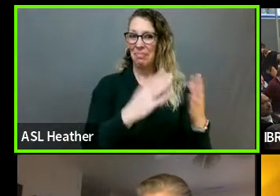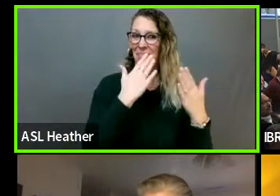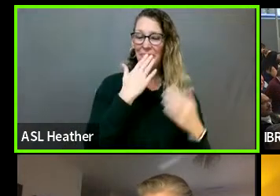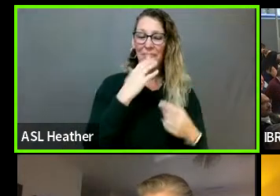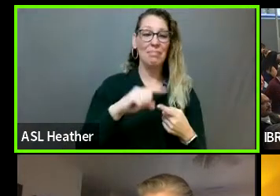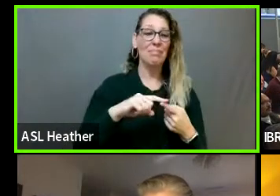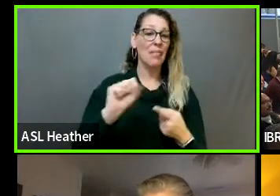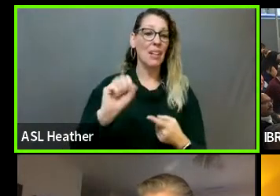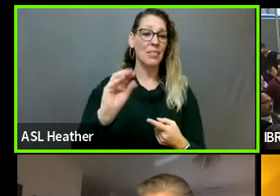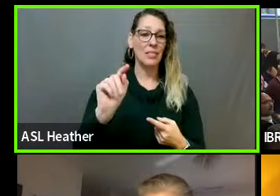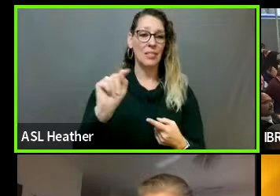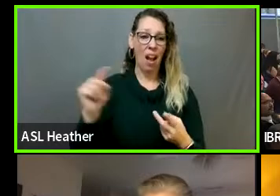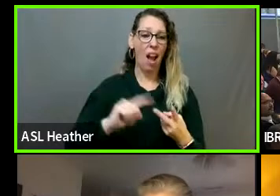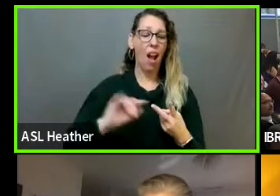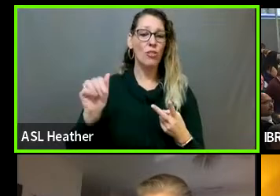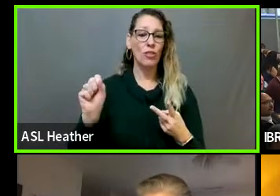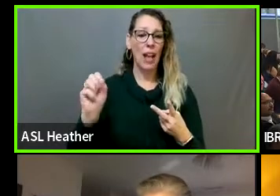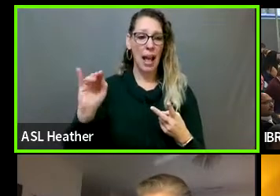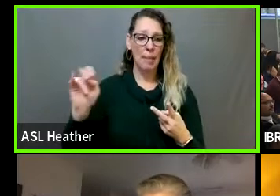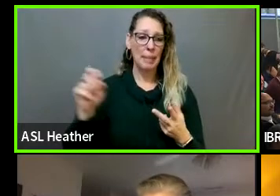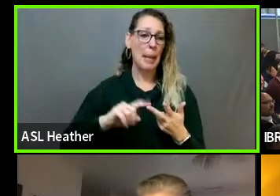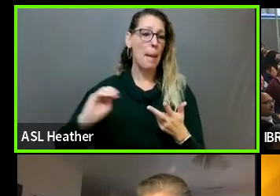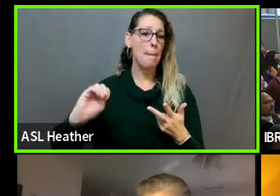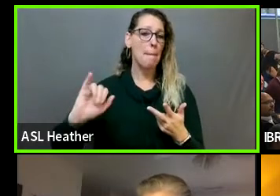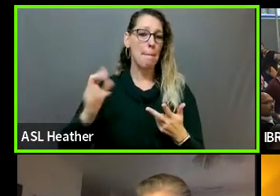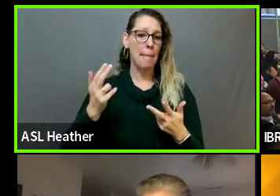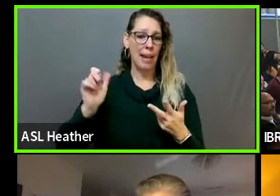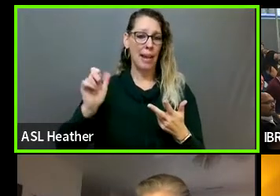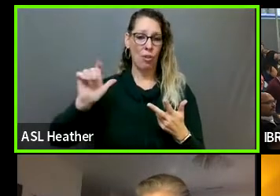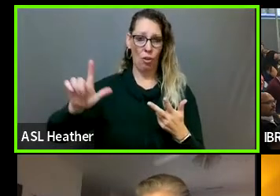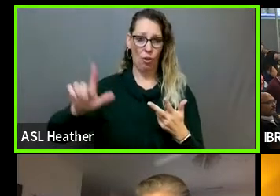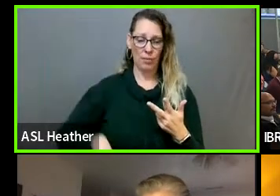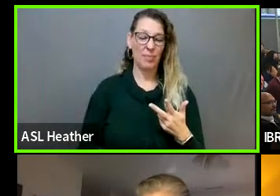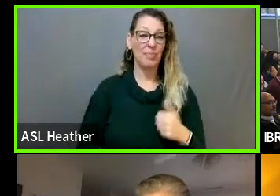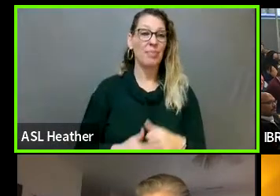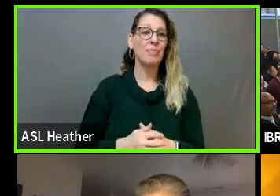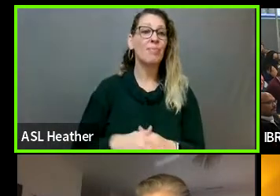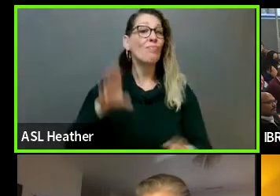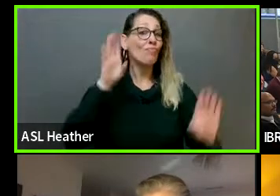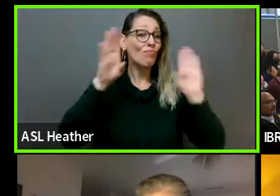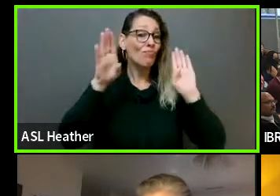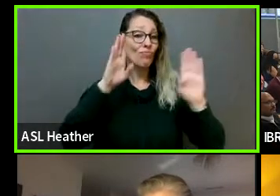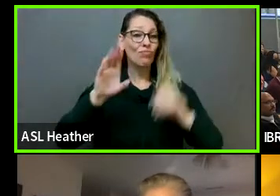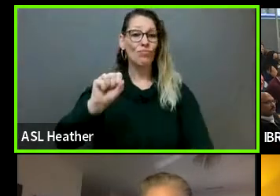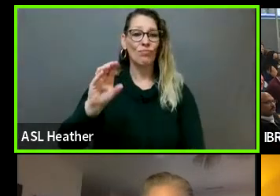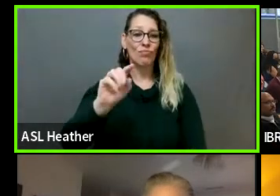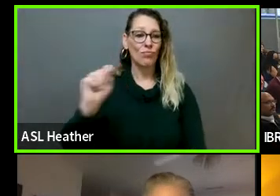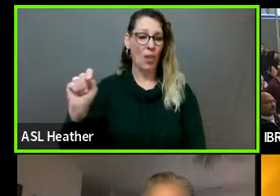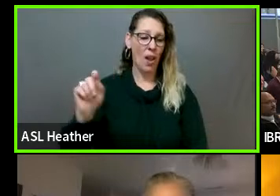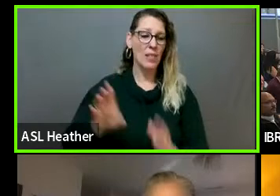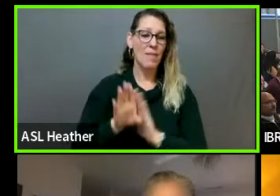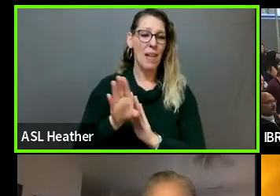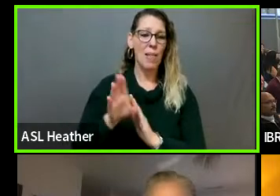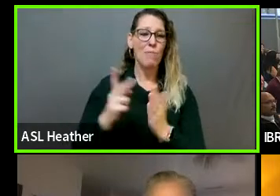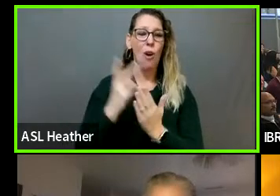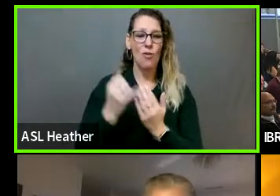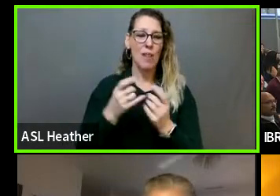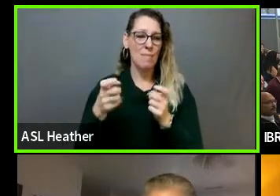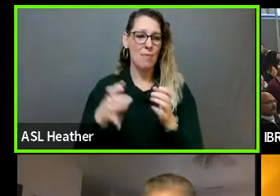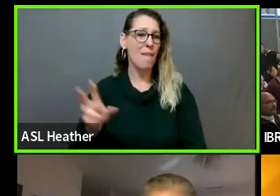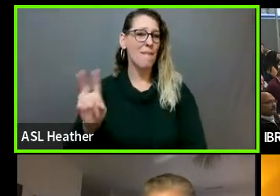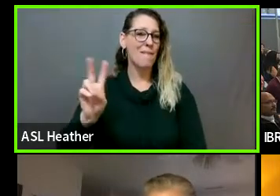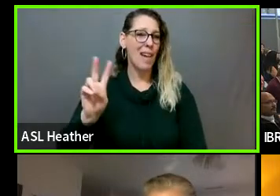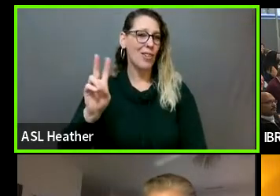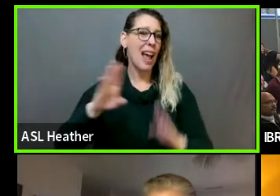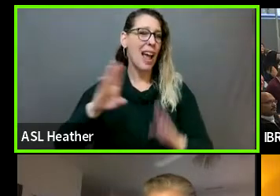Scott S., then Jasmine, and then Michael. Hello, everyone. Scott Sharba, Development Project Manager at the Vancouver